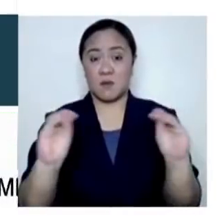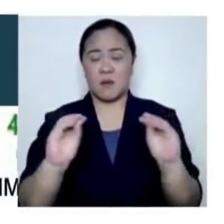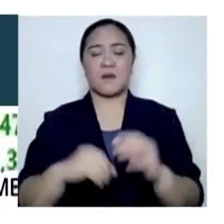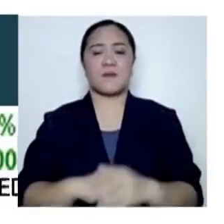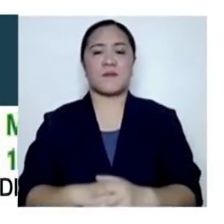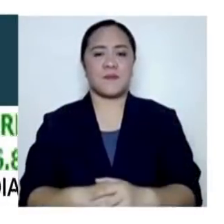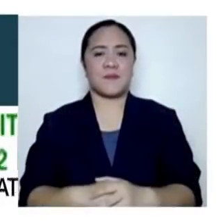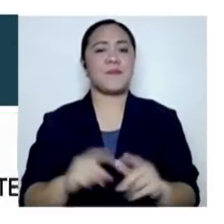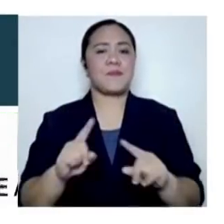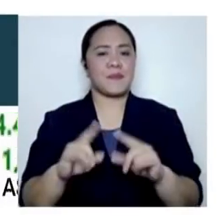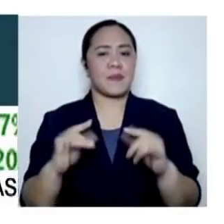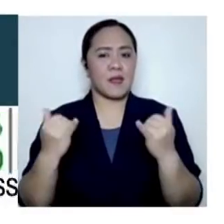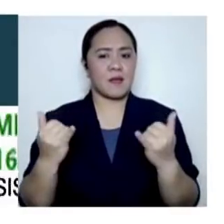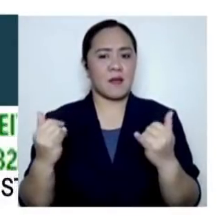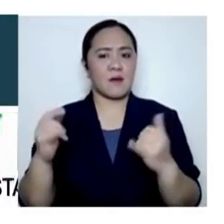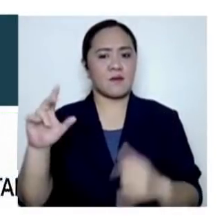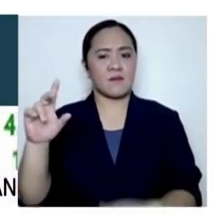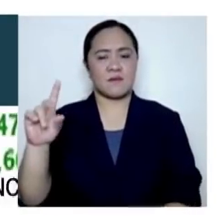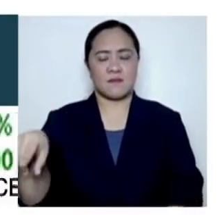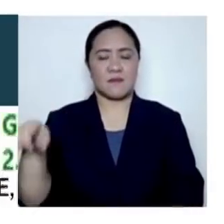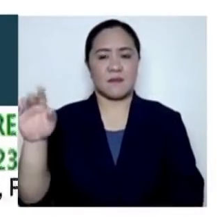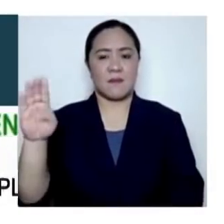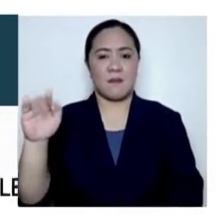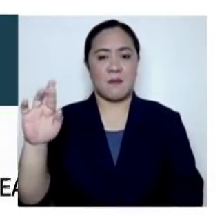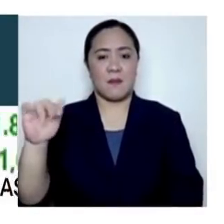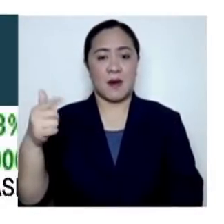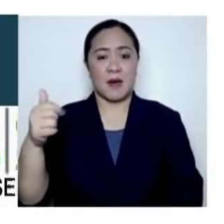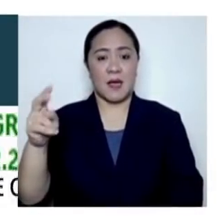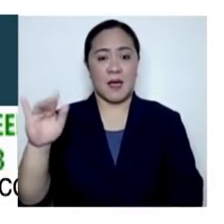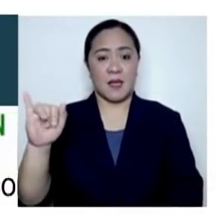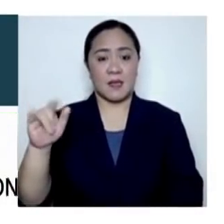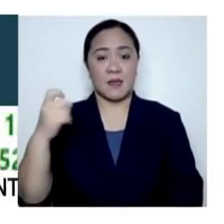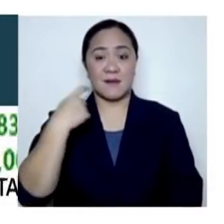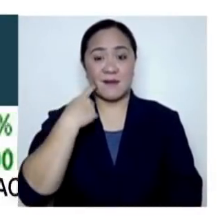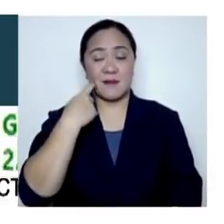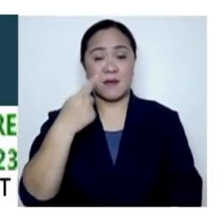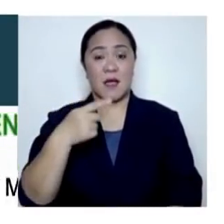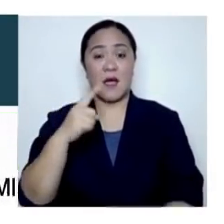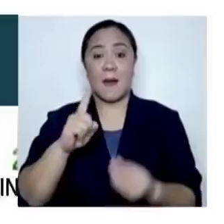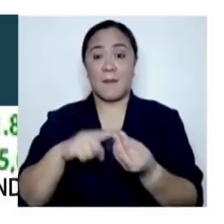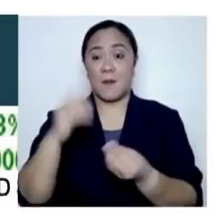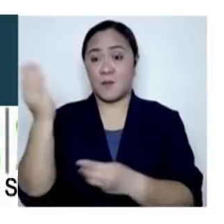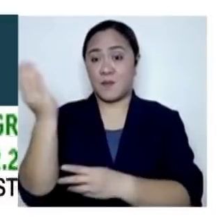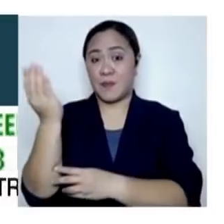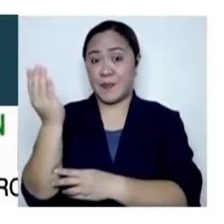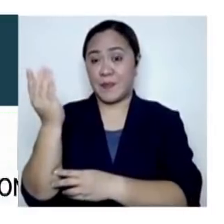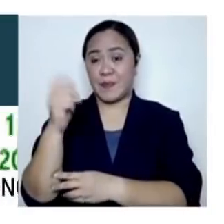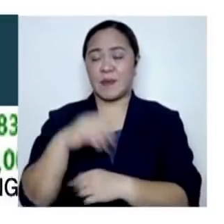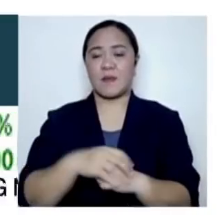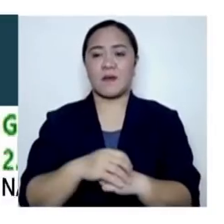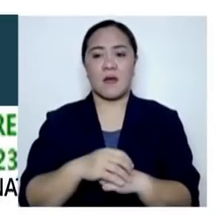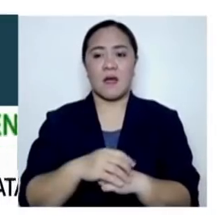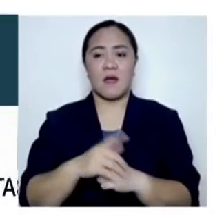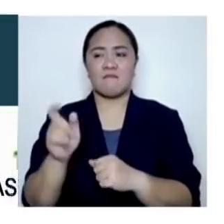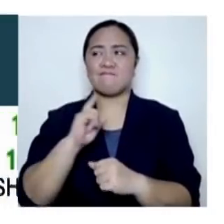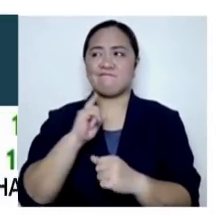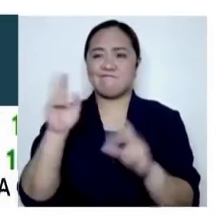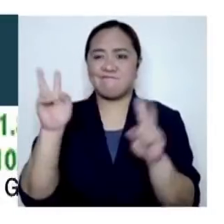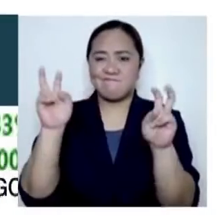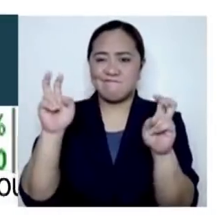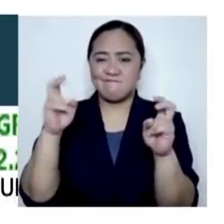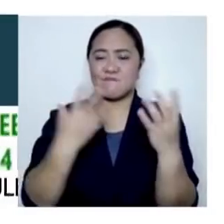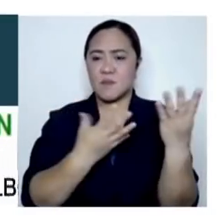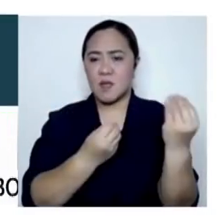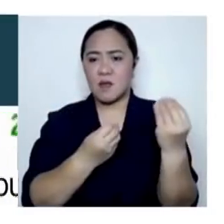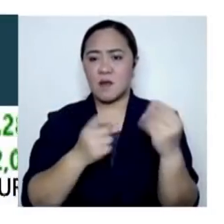first back to the Darganis. Are they under Senate custody as we speak? What's the latest on that? No, we haven't. The Senate ordered their